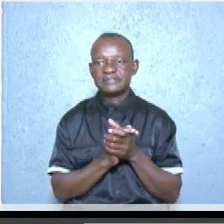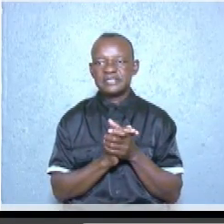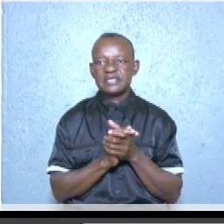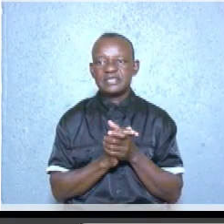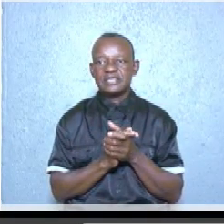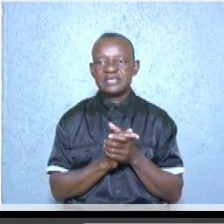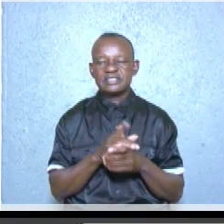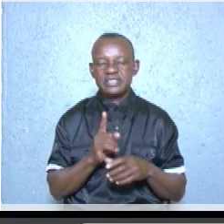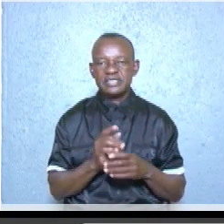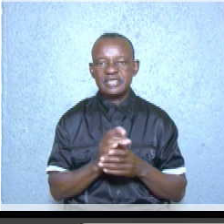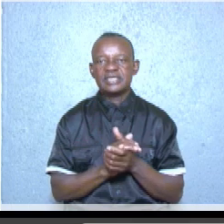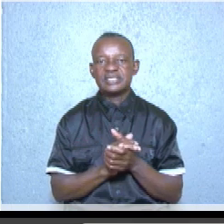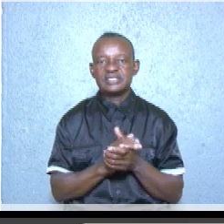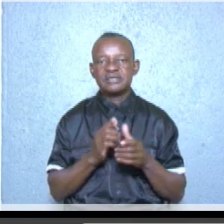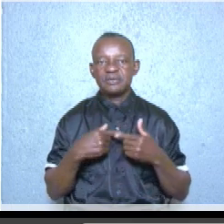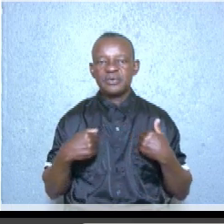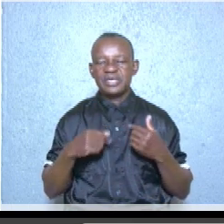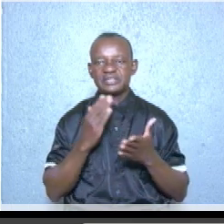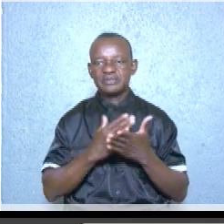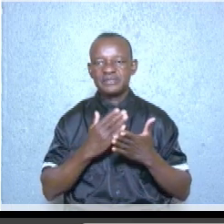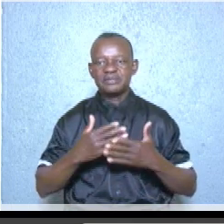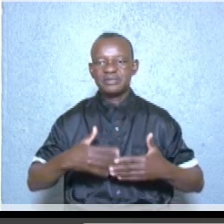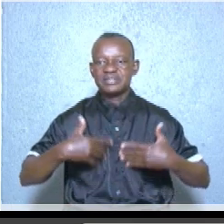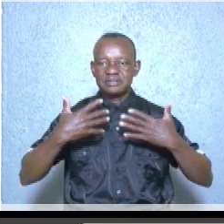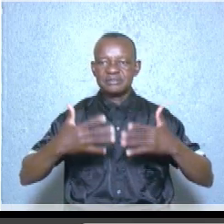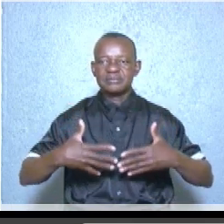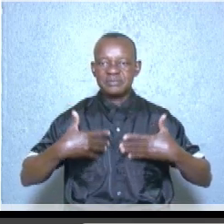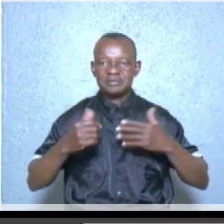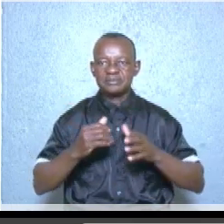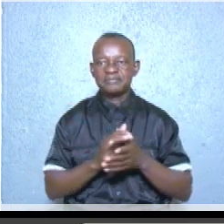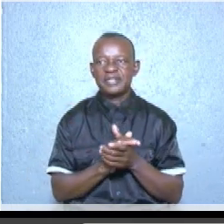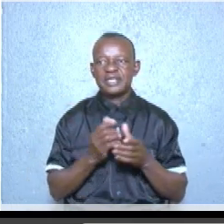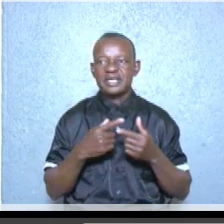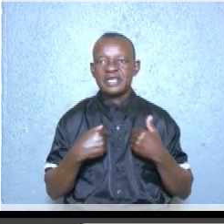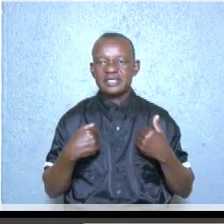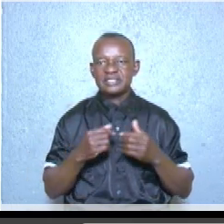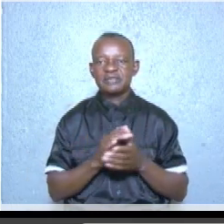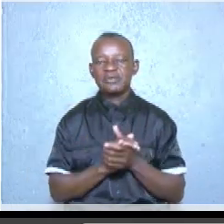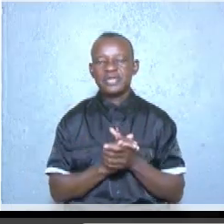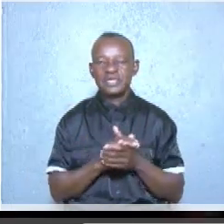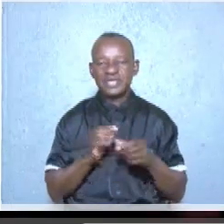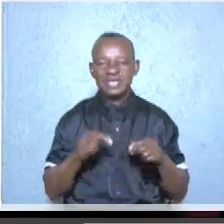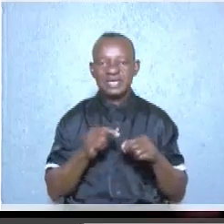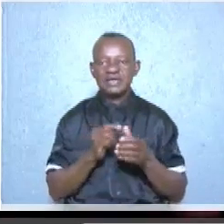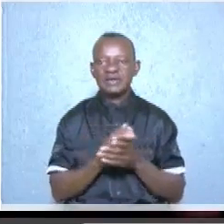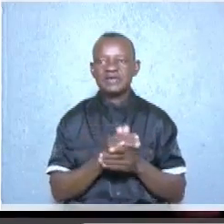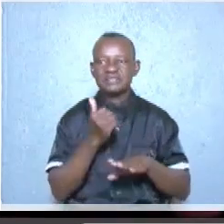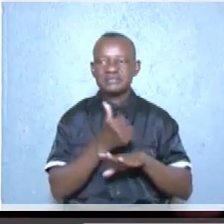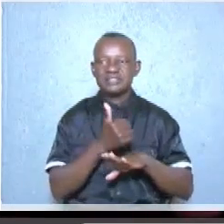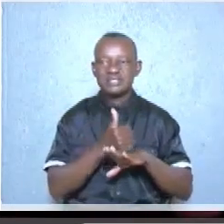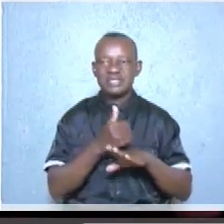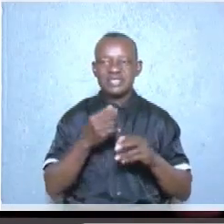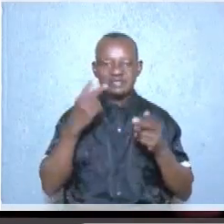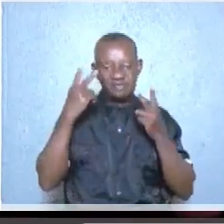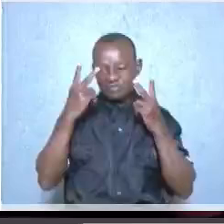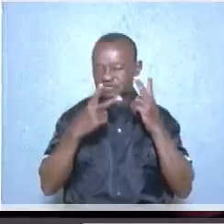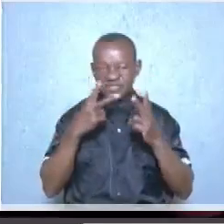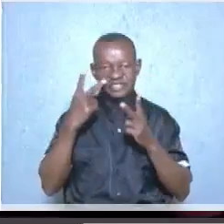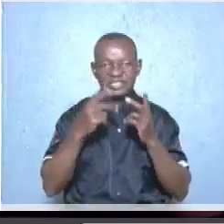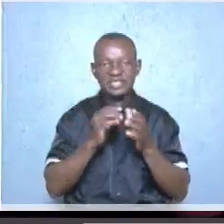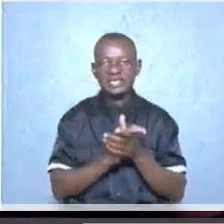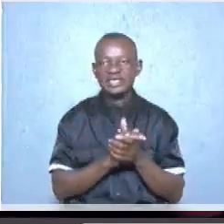honor. And we were also fortunate to visit him on the farm as a family. So we were fortunate to have